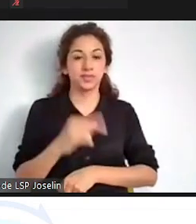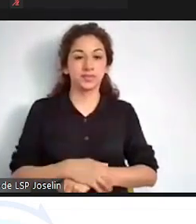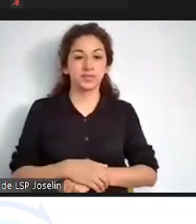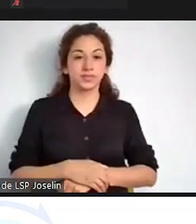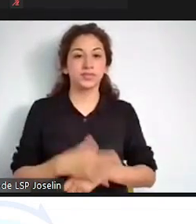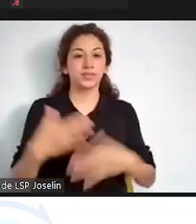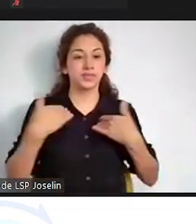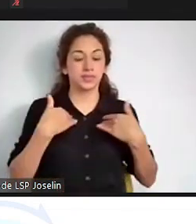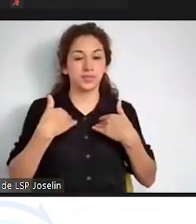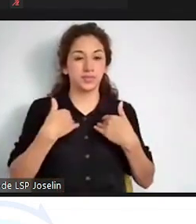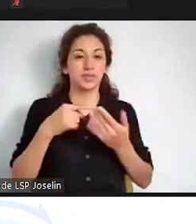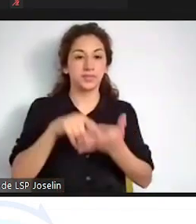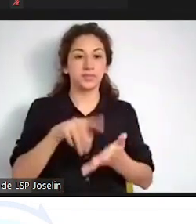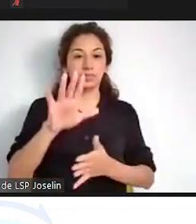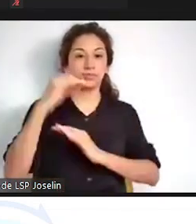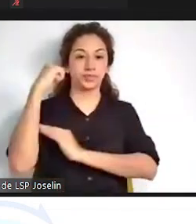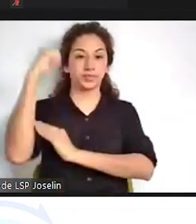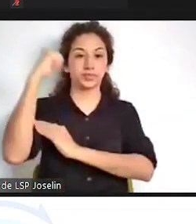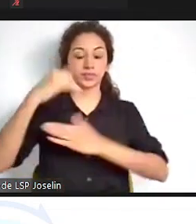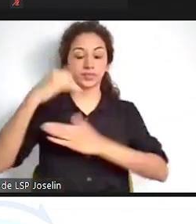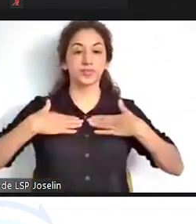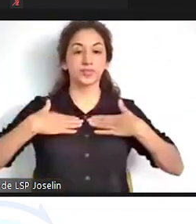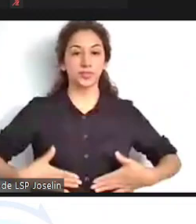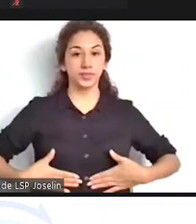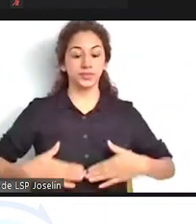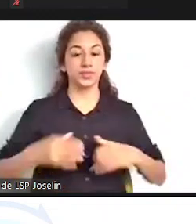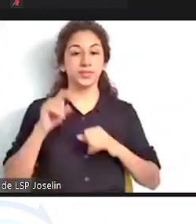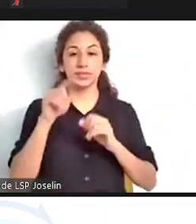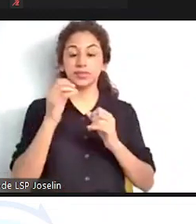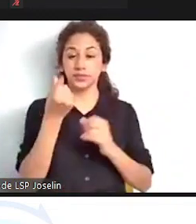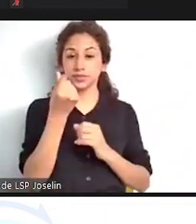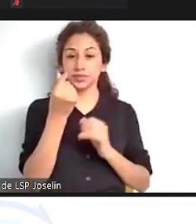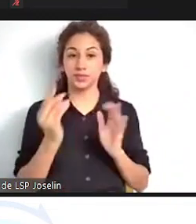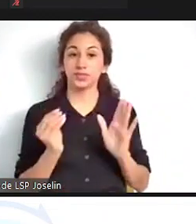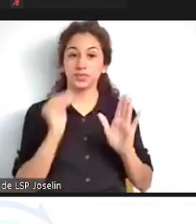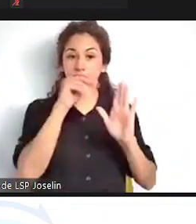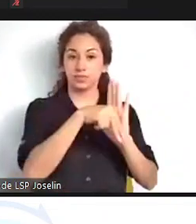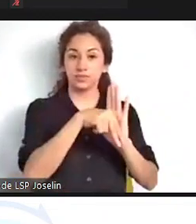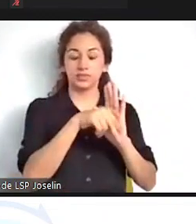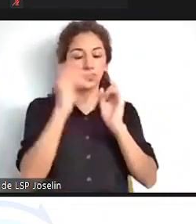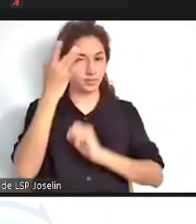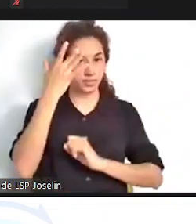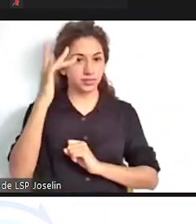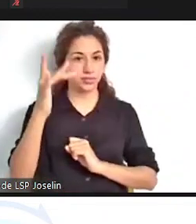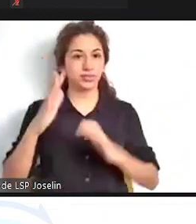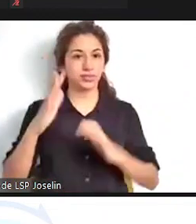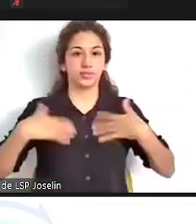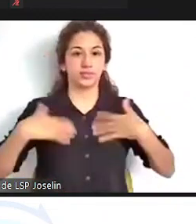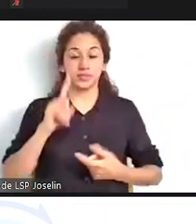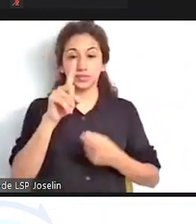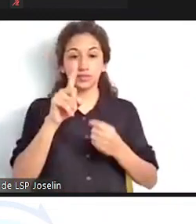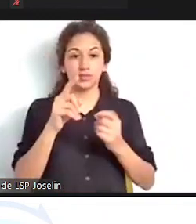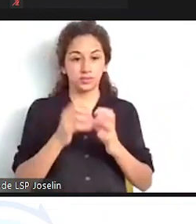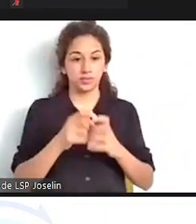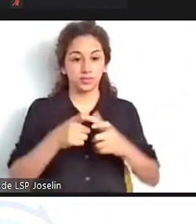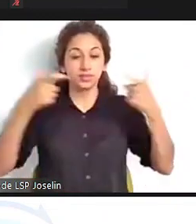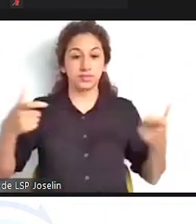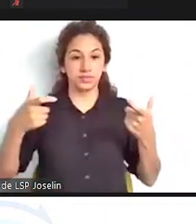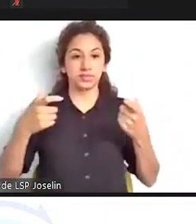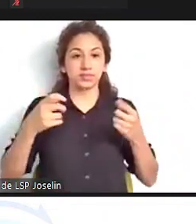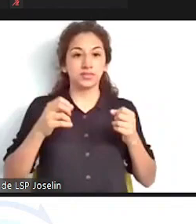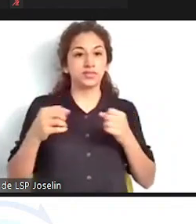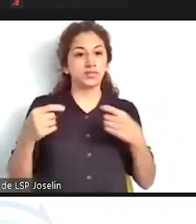mentioning that investing in human rights is a smart investment it can be a